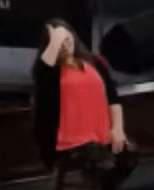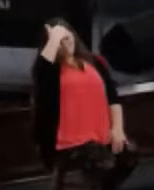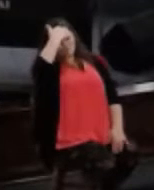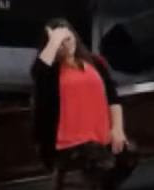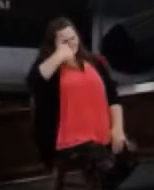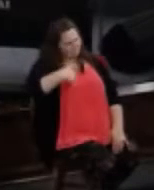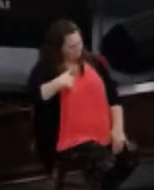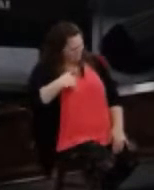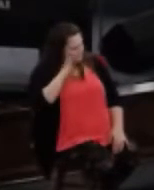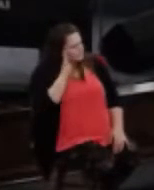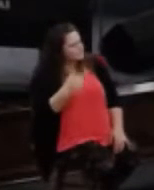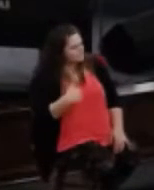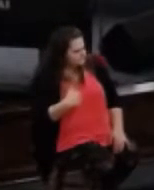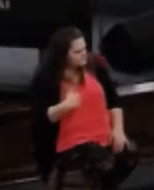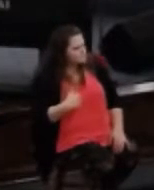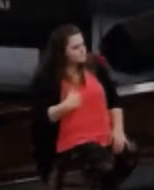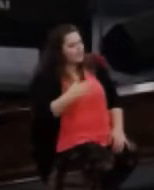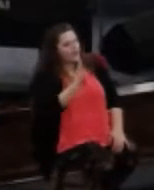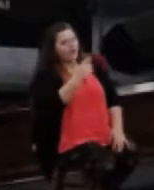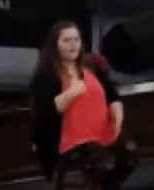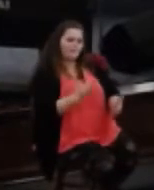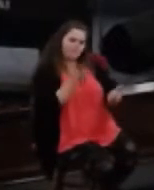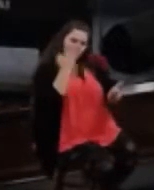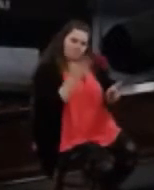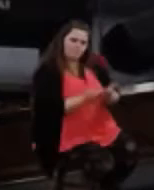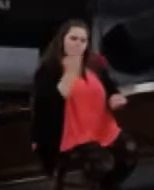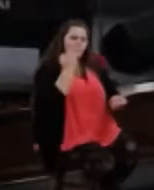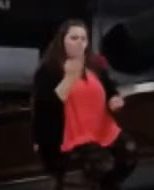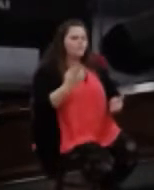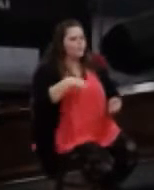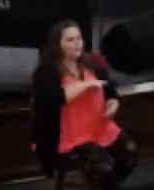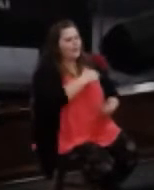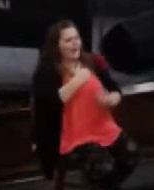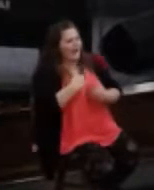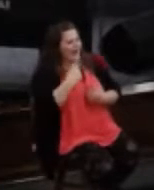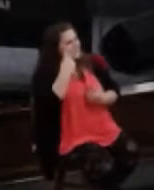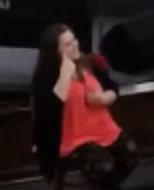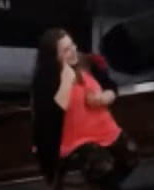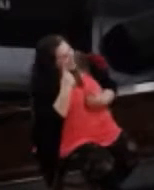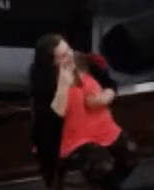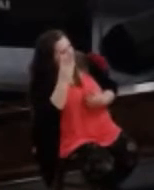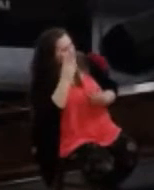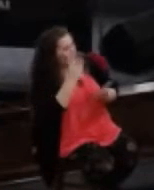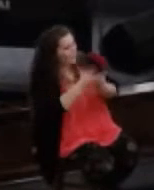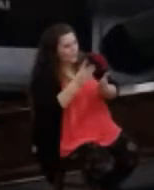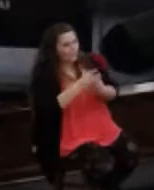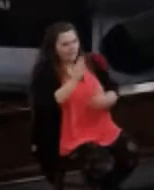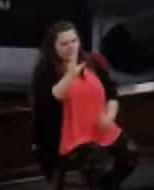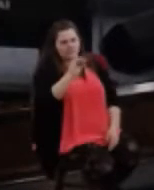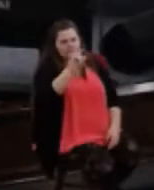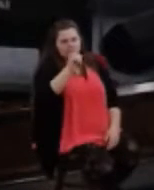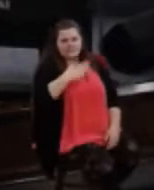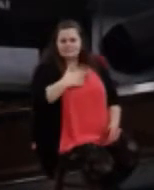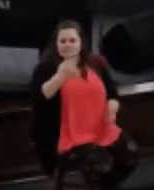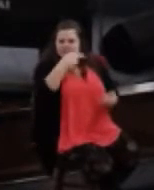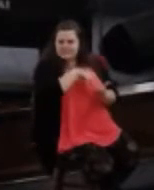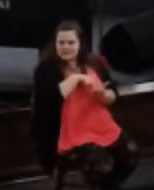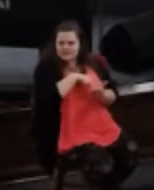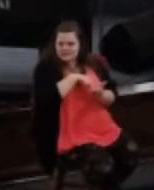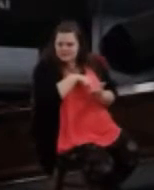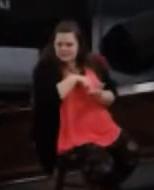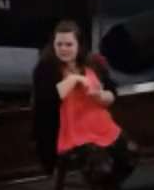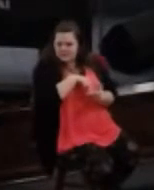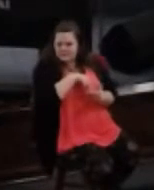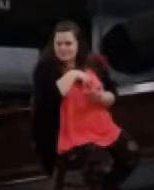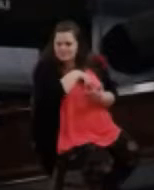too. Now, I'm going to prove to you. We have an eyewitness here. Cindy, would you stand up?